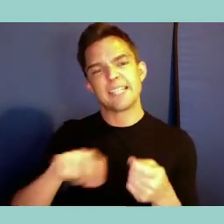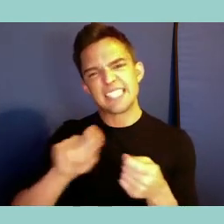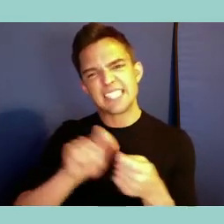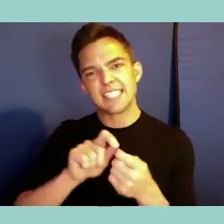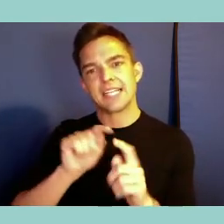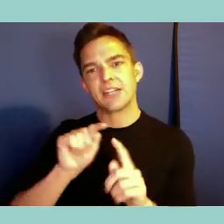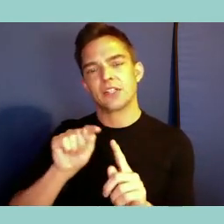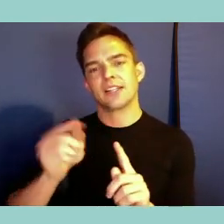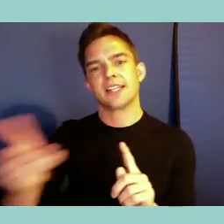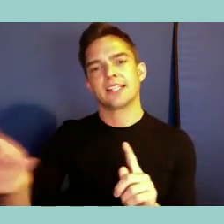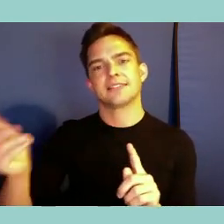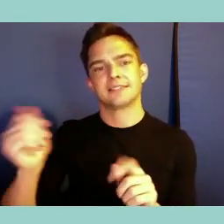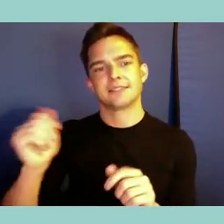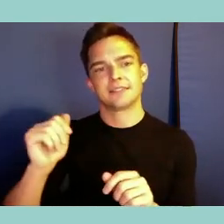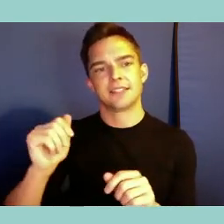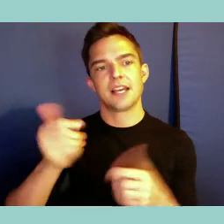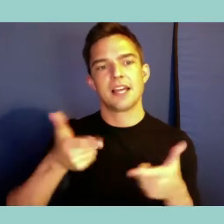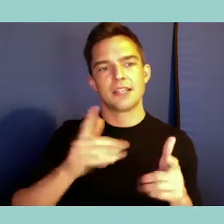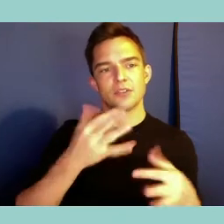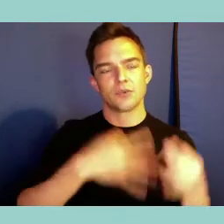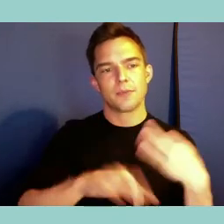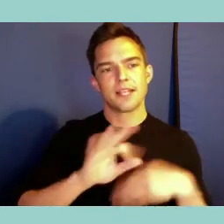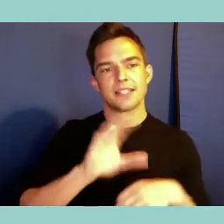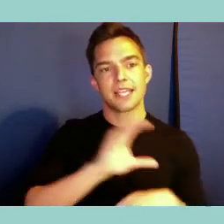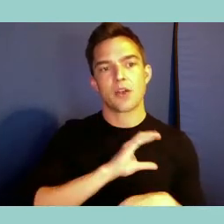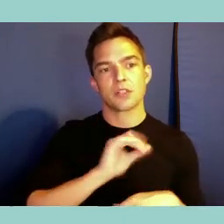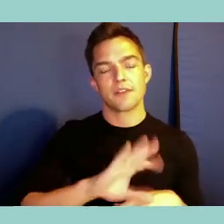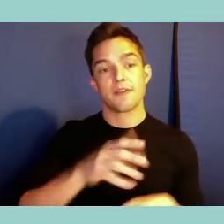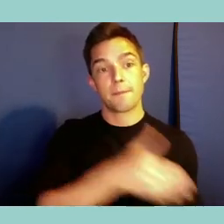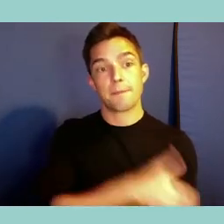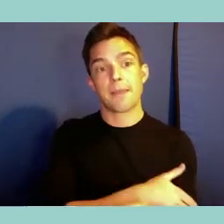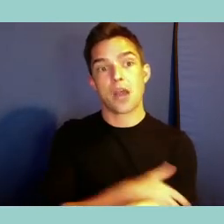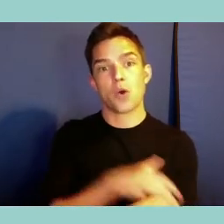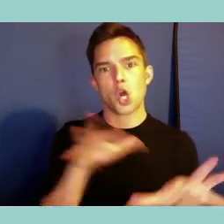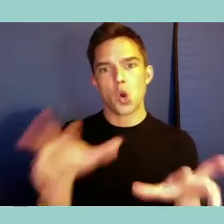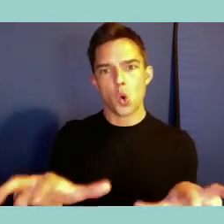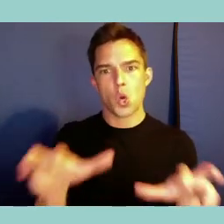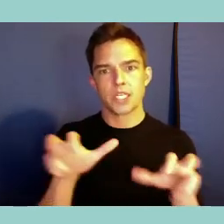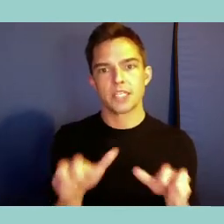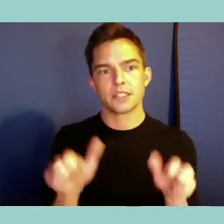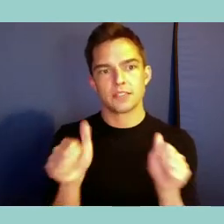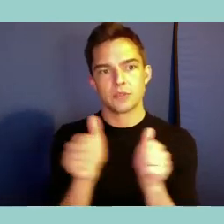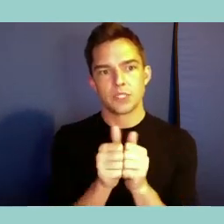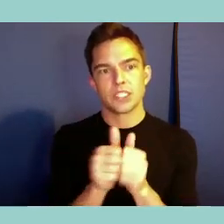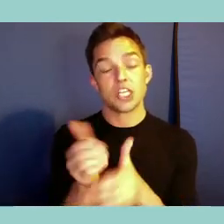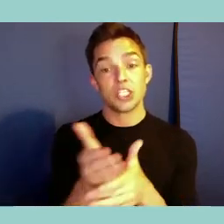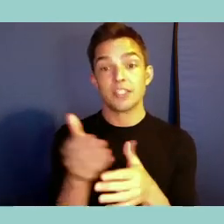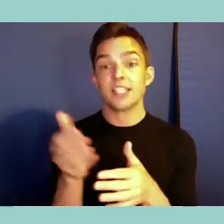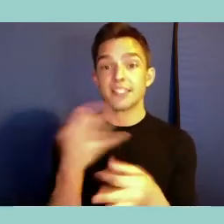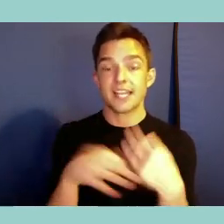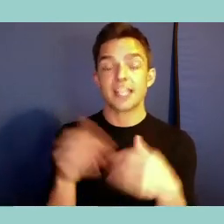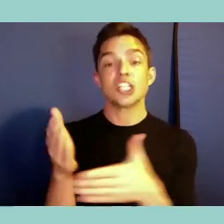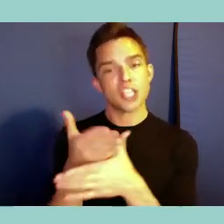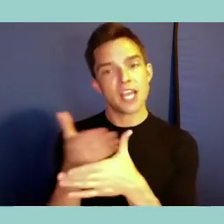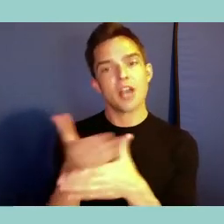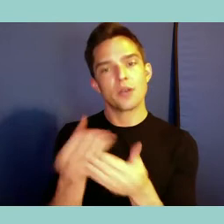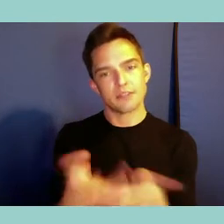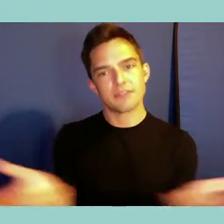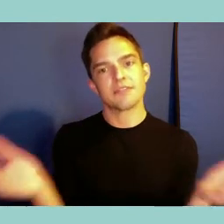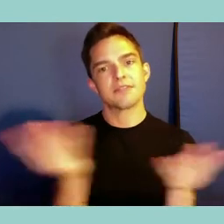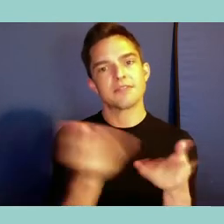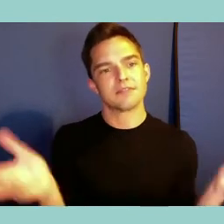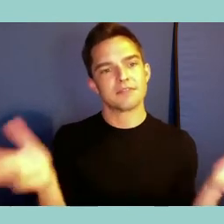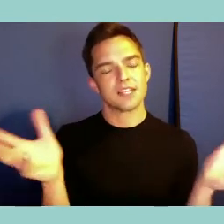particularity. Let us replace the characteristic of power hoarding with sharing and listening. Let